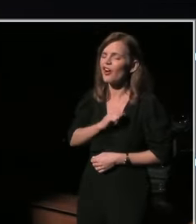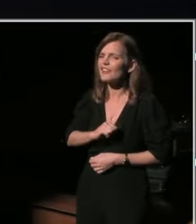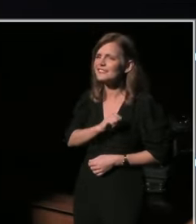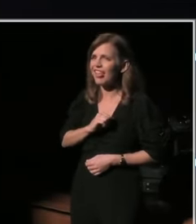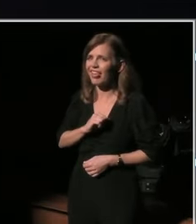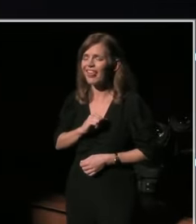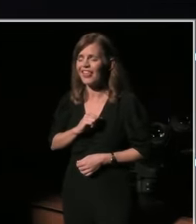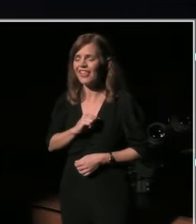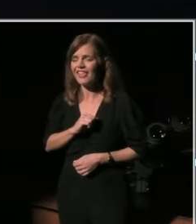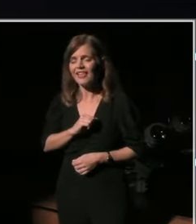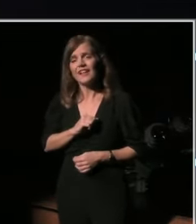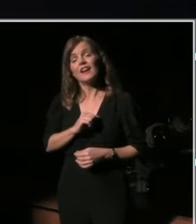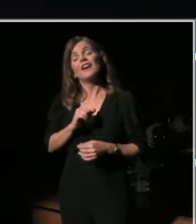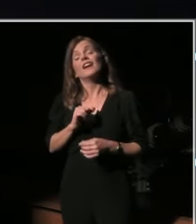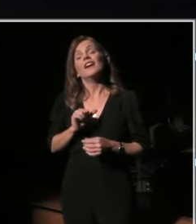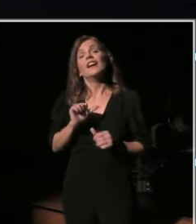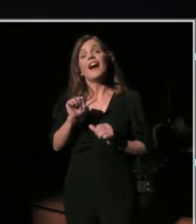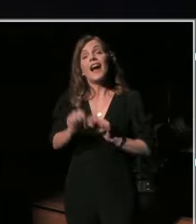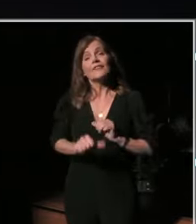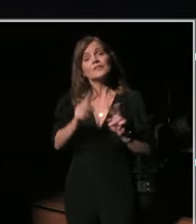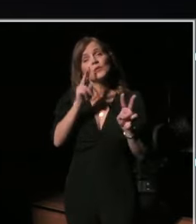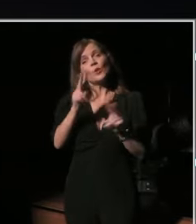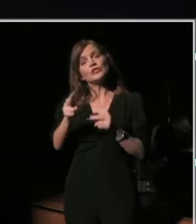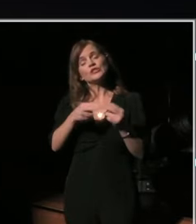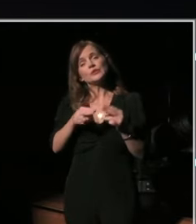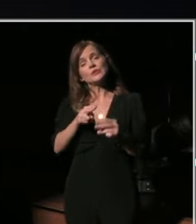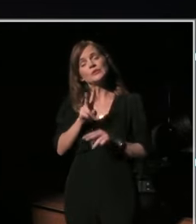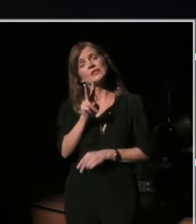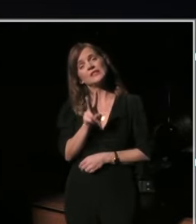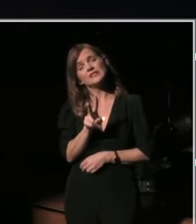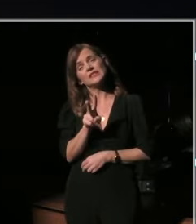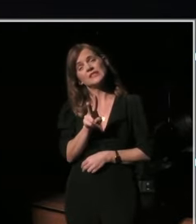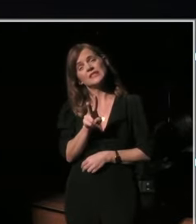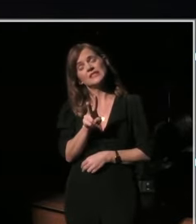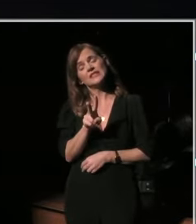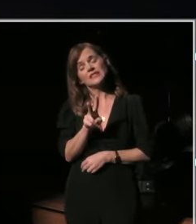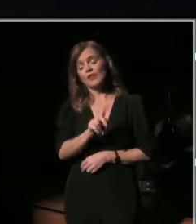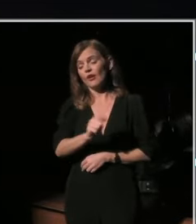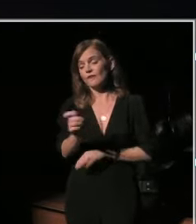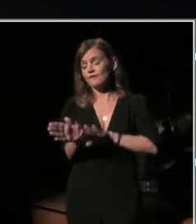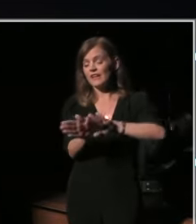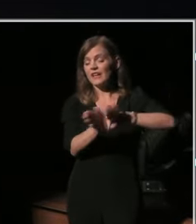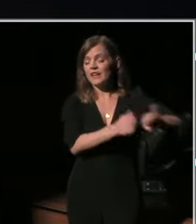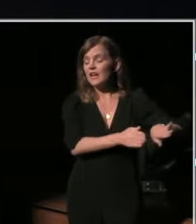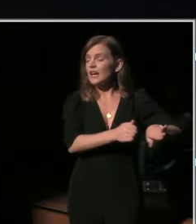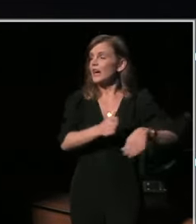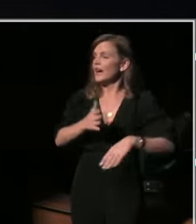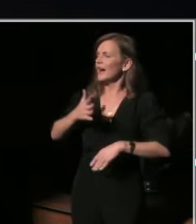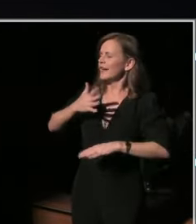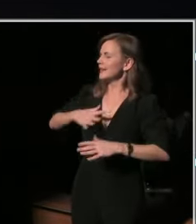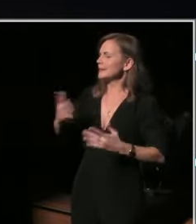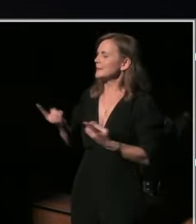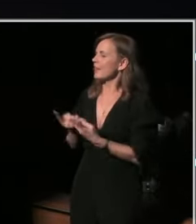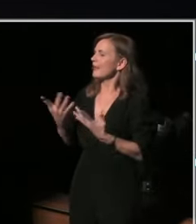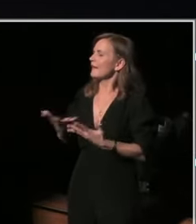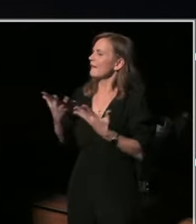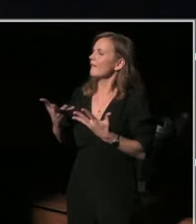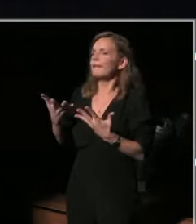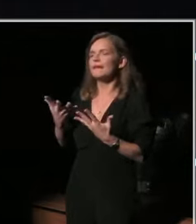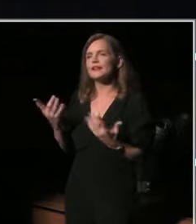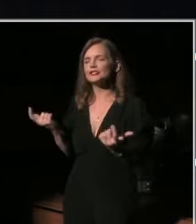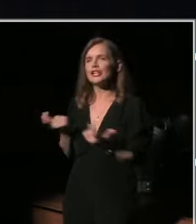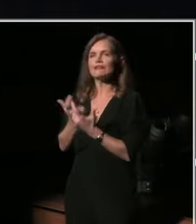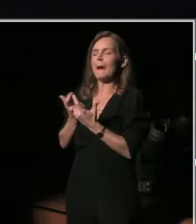Honestly, after I watched the news, I got to cheer myself